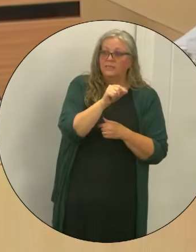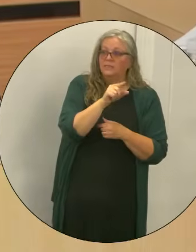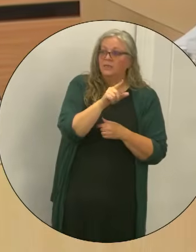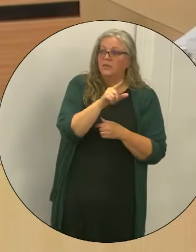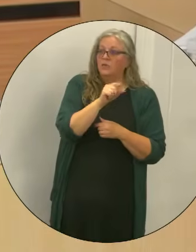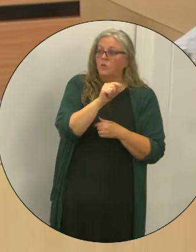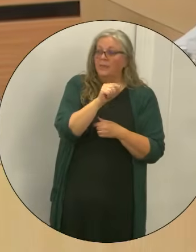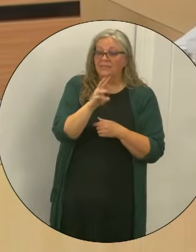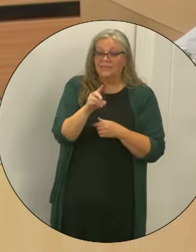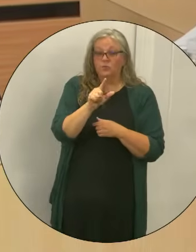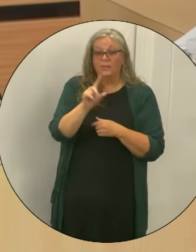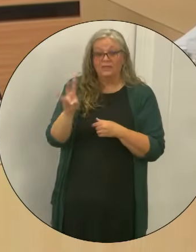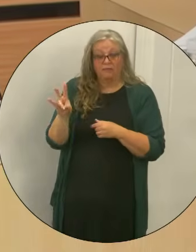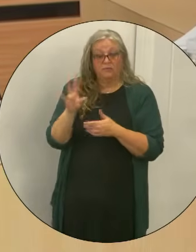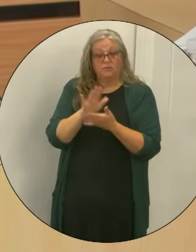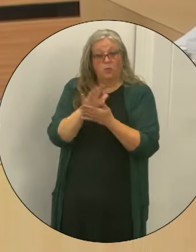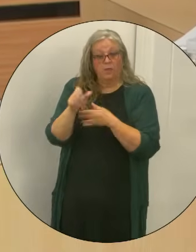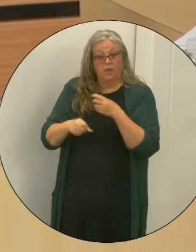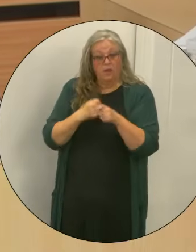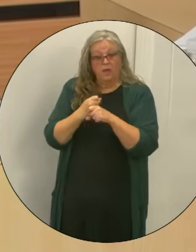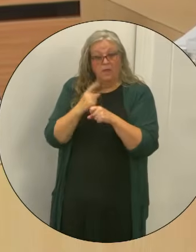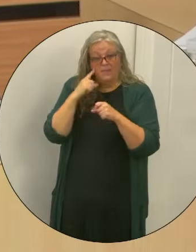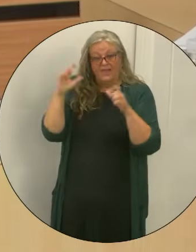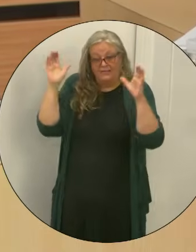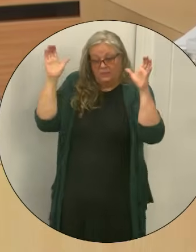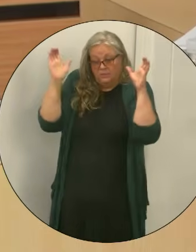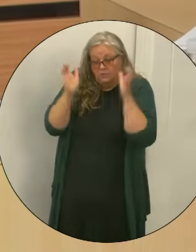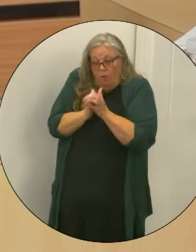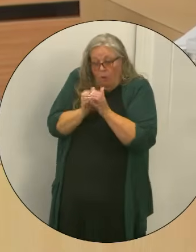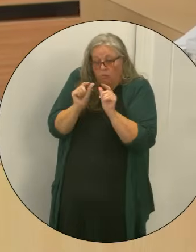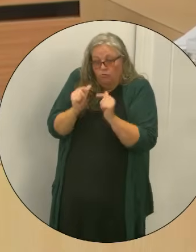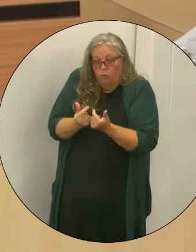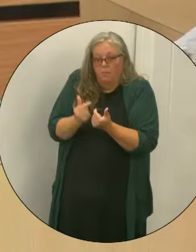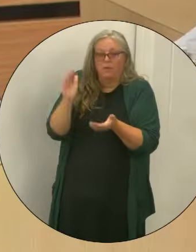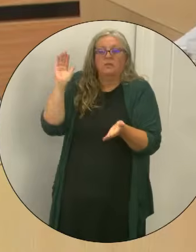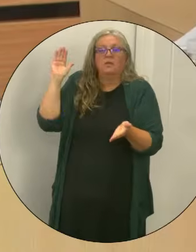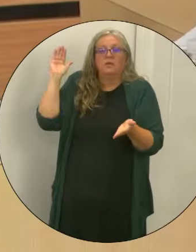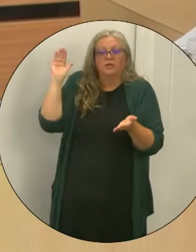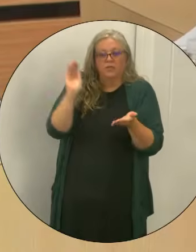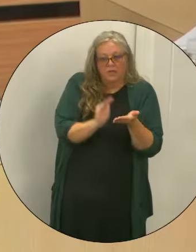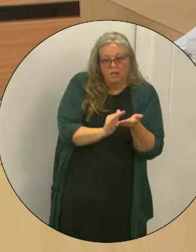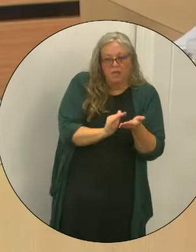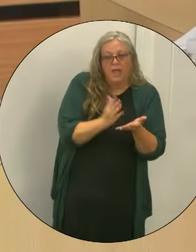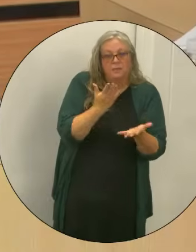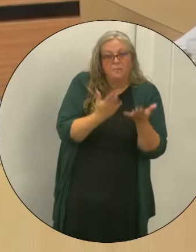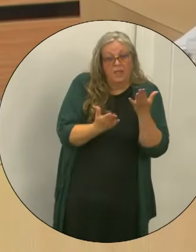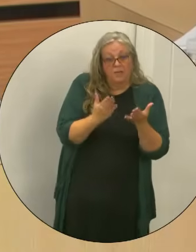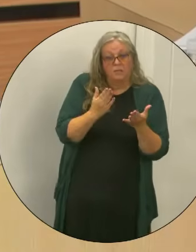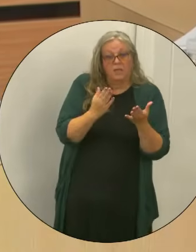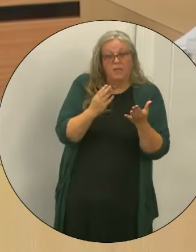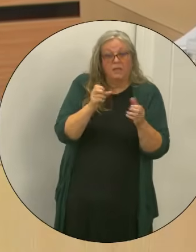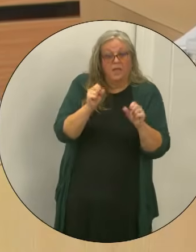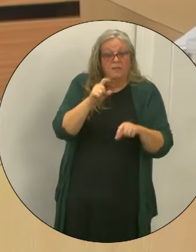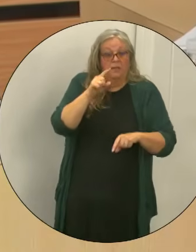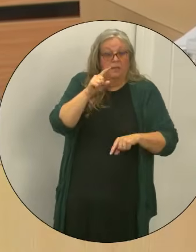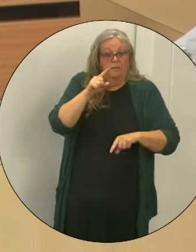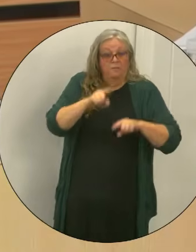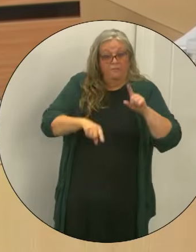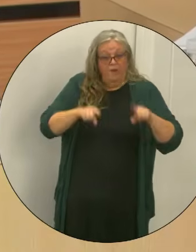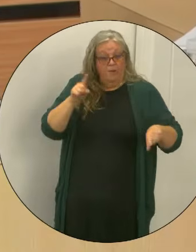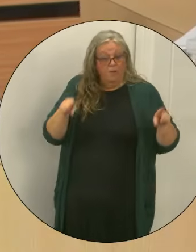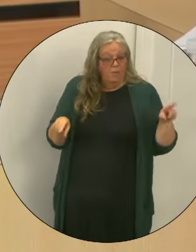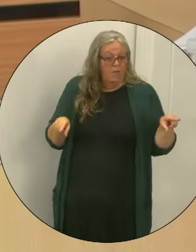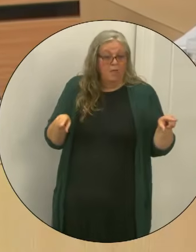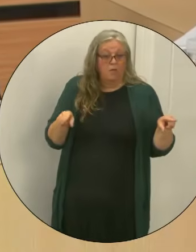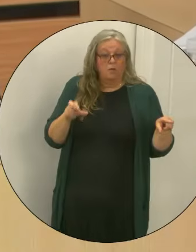2026-2027 school year. Due to the small size of the student group, the decline could be due simply to variability in the responses